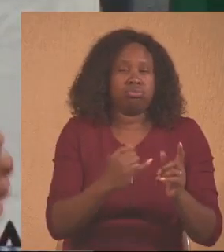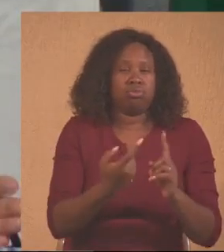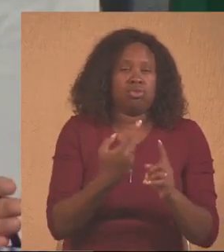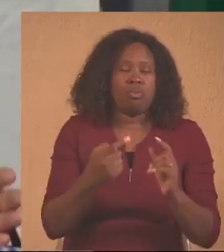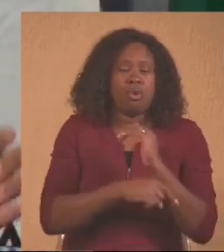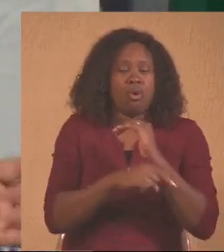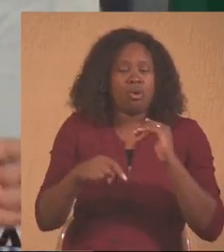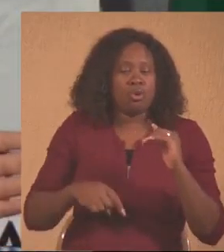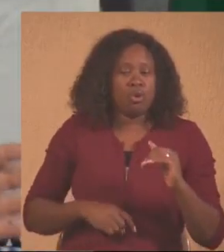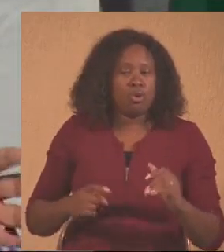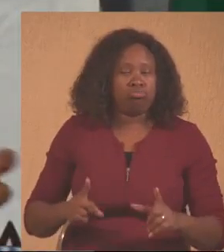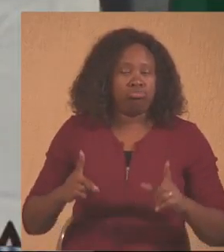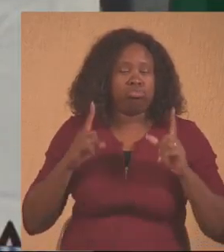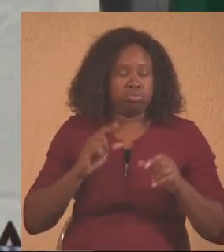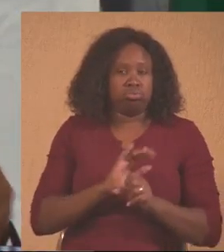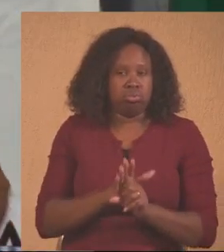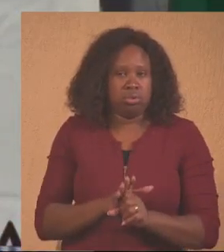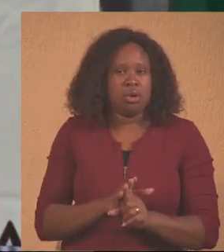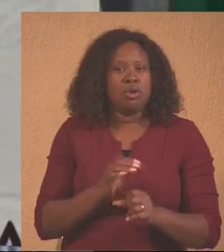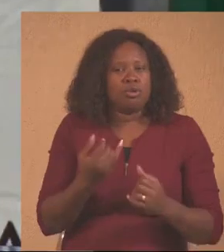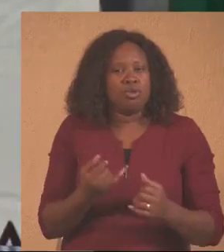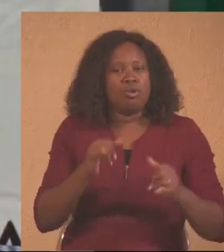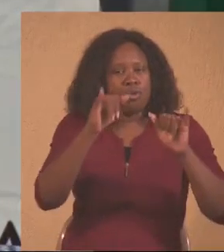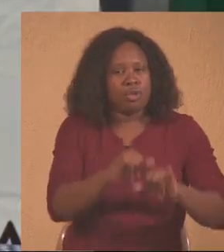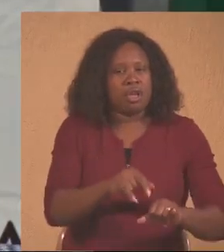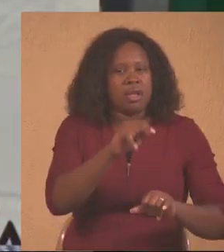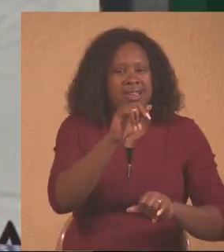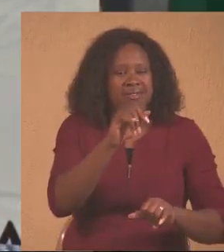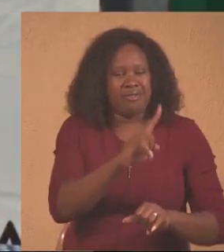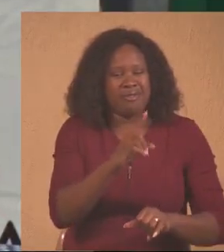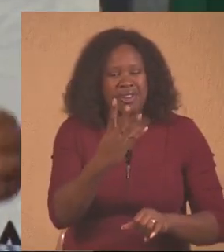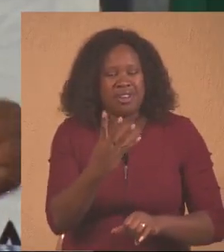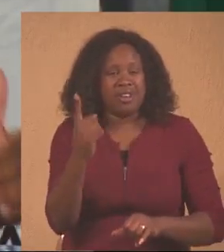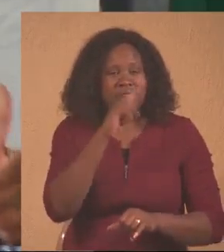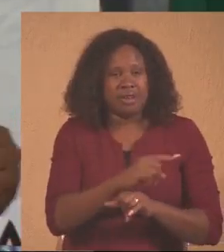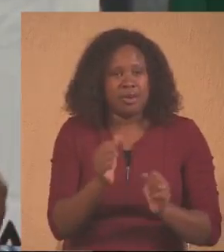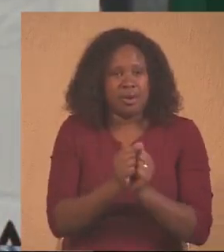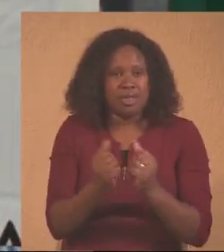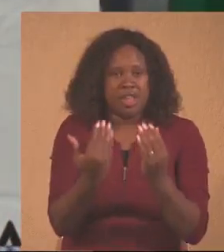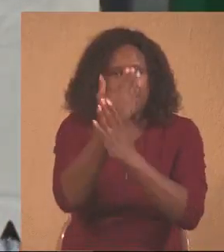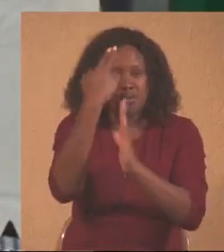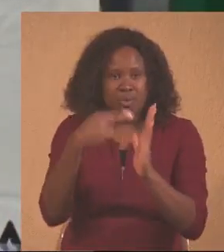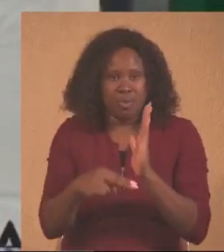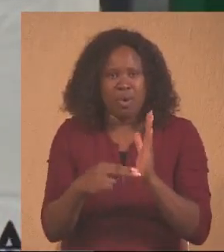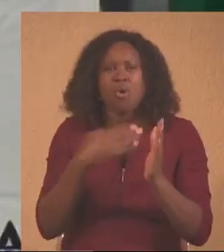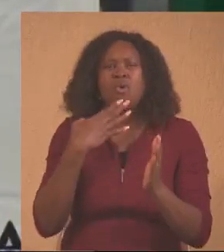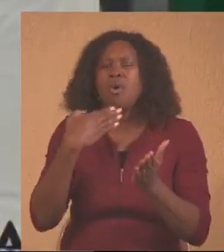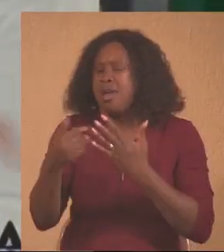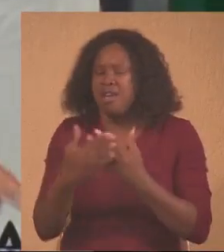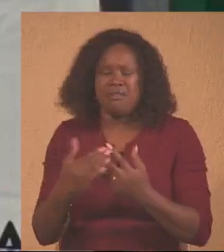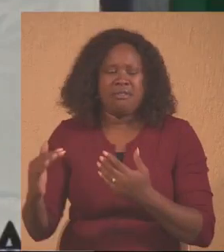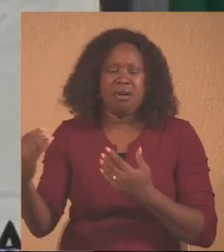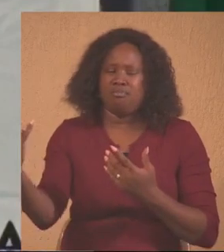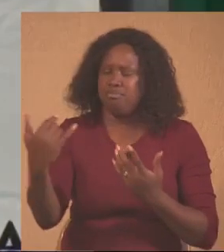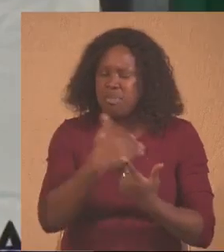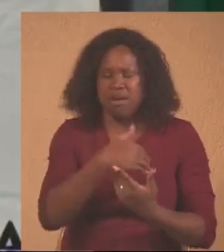be observed for 14 days. And with the new regulations, it's whoever comes into the country needs